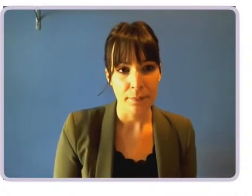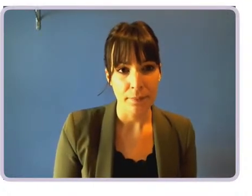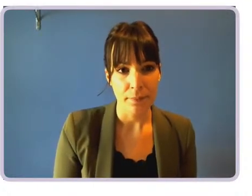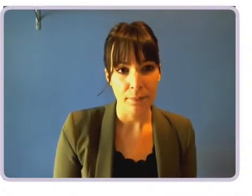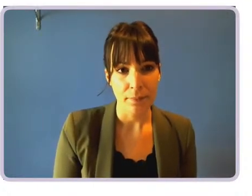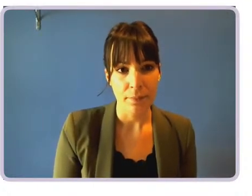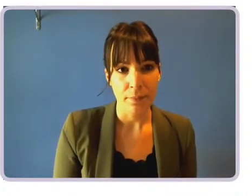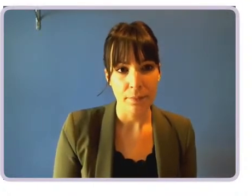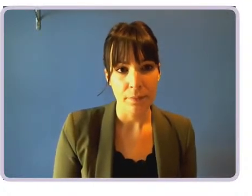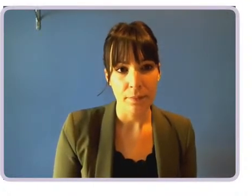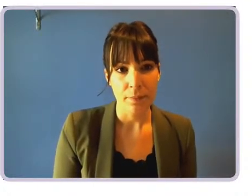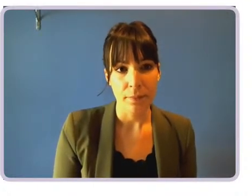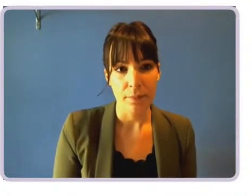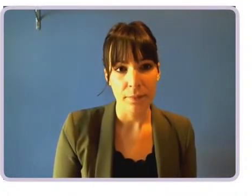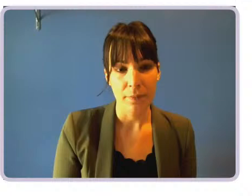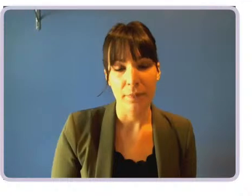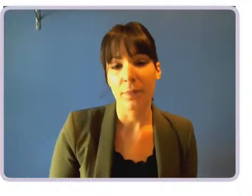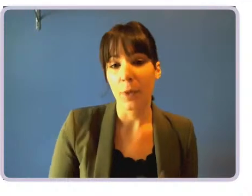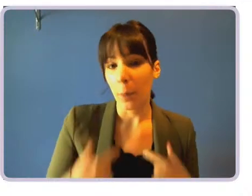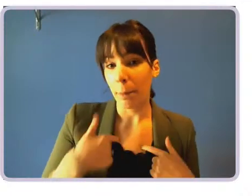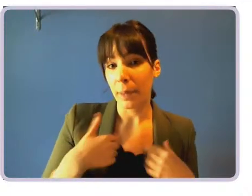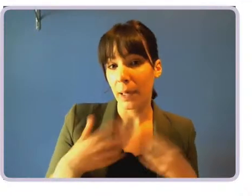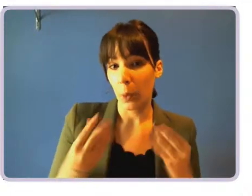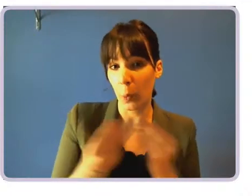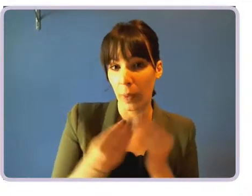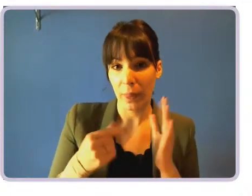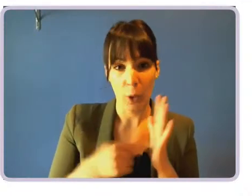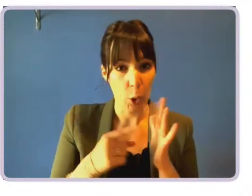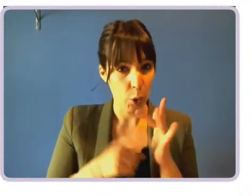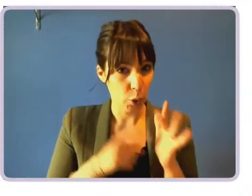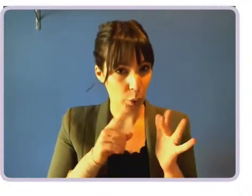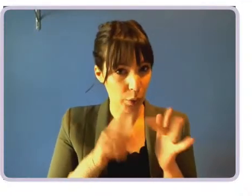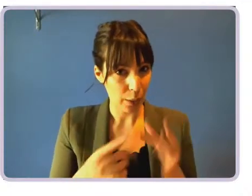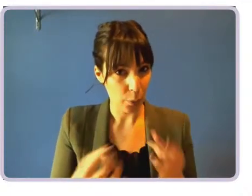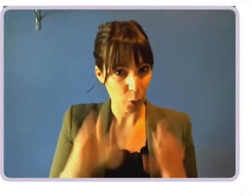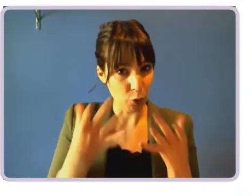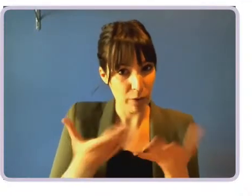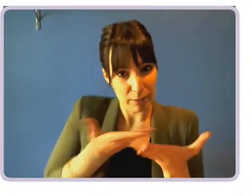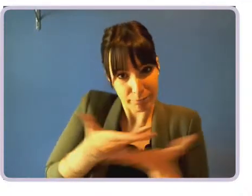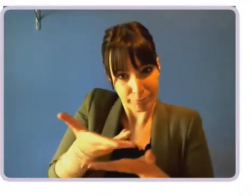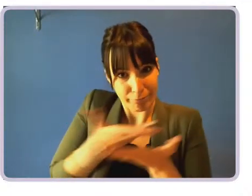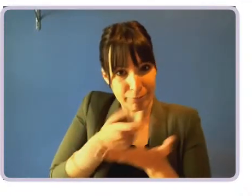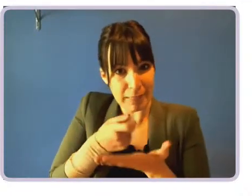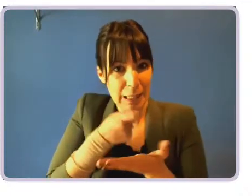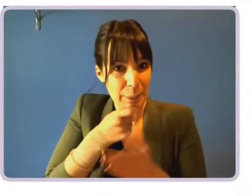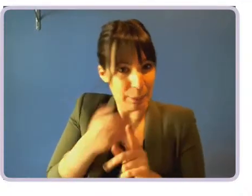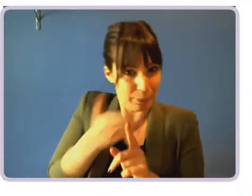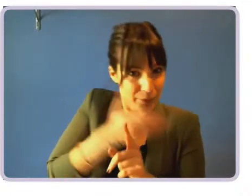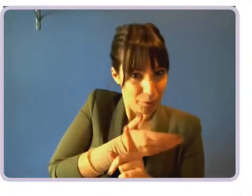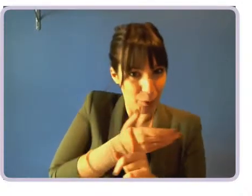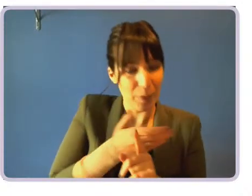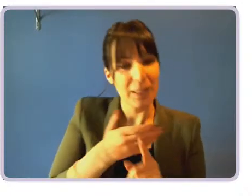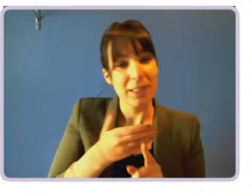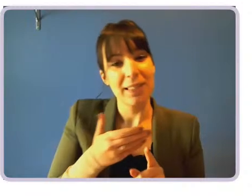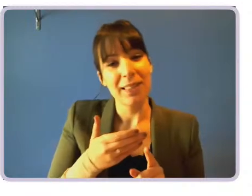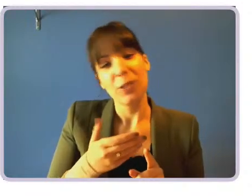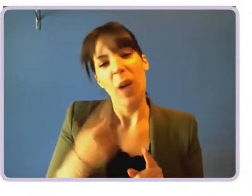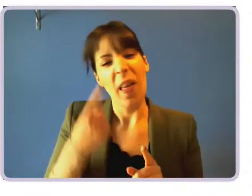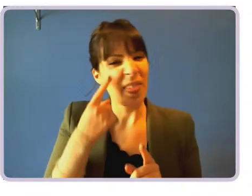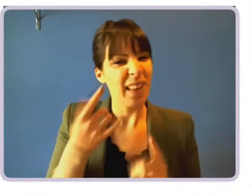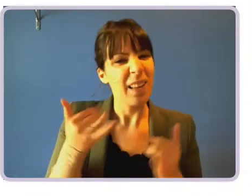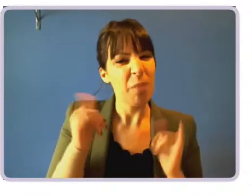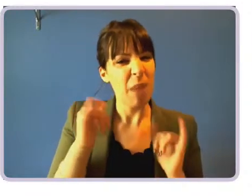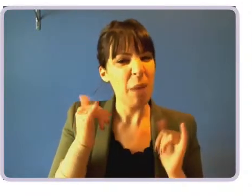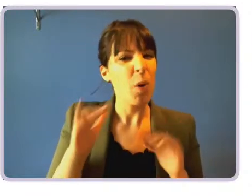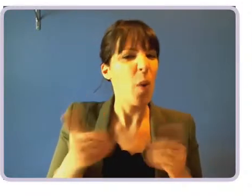Tony and I actually talked about this a bit earlier. So I'm just going to give you, a